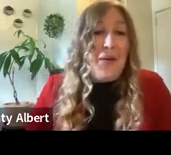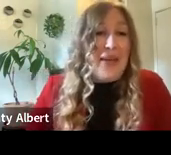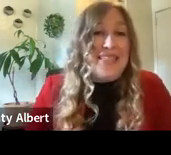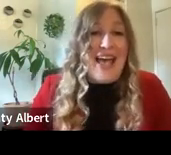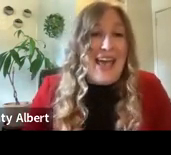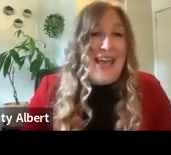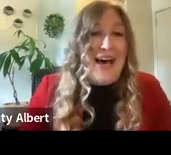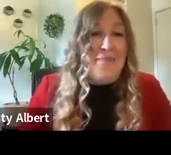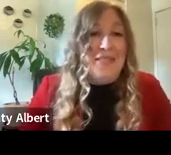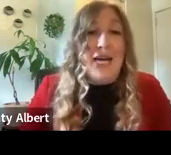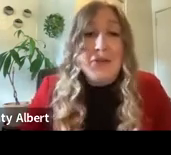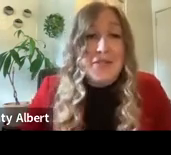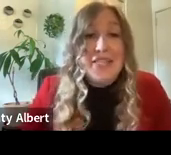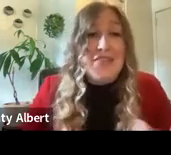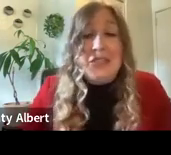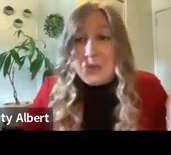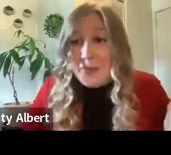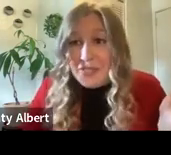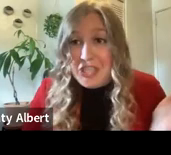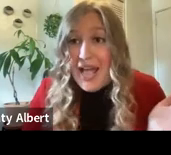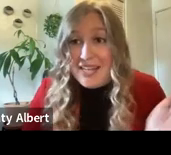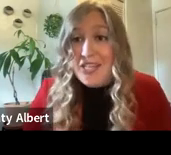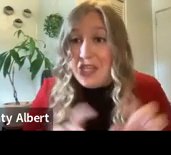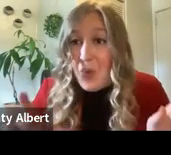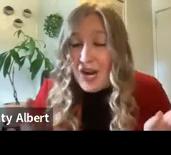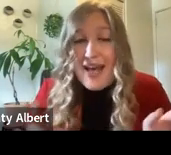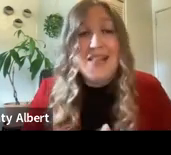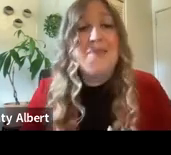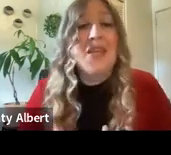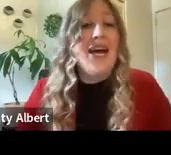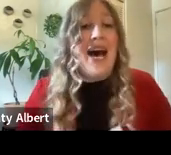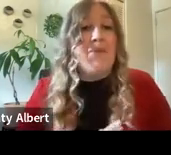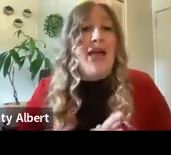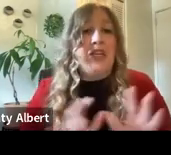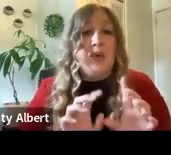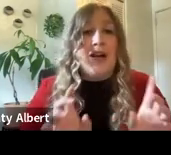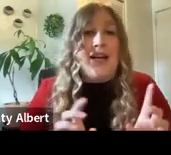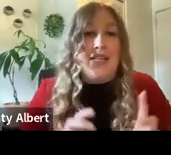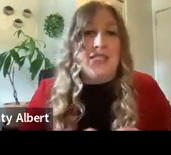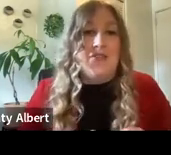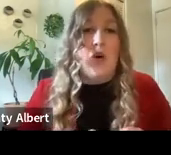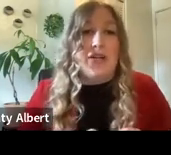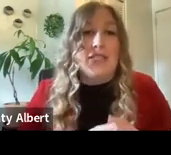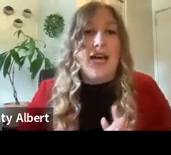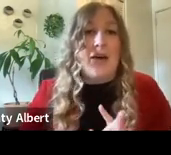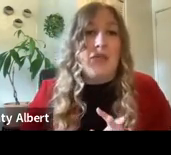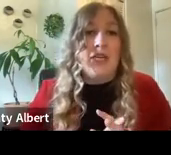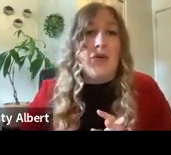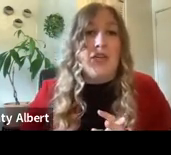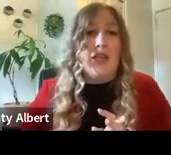So we always say double, even triple check the URL. And a URL is, of